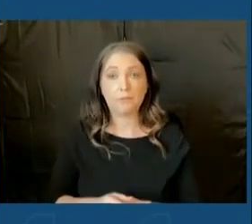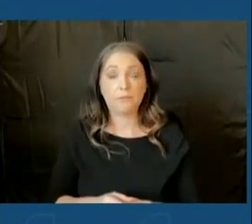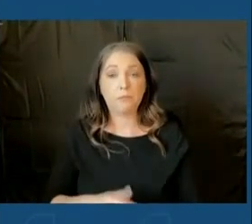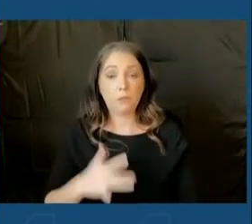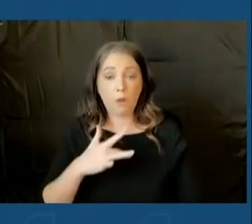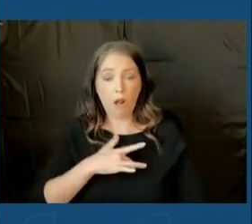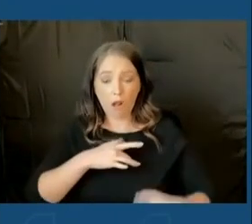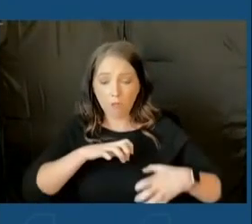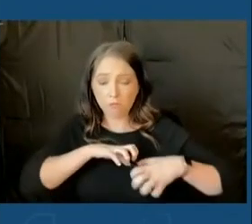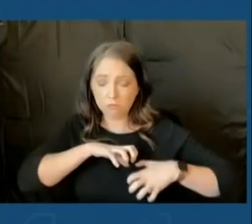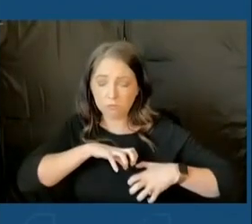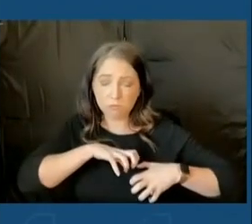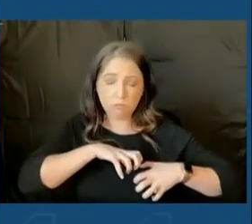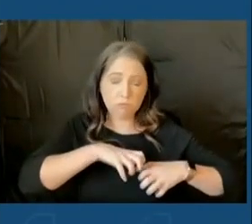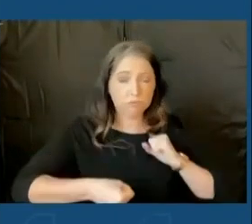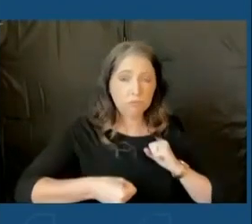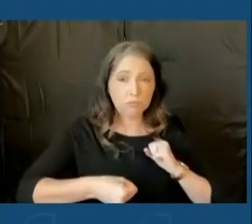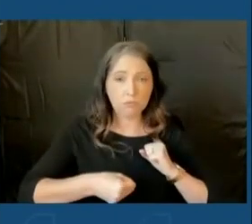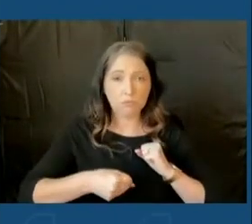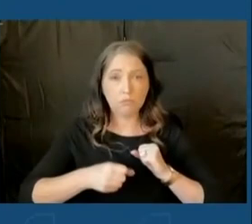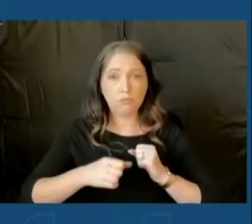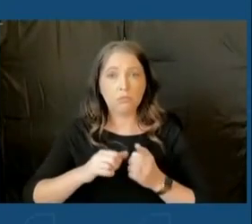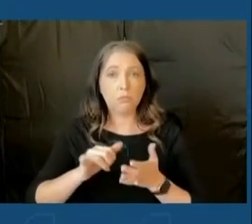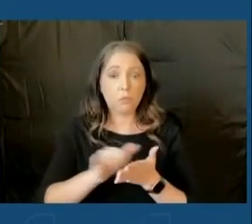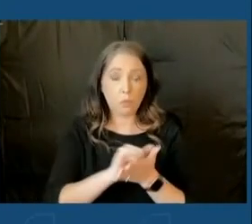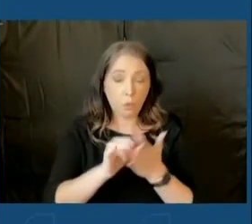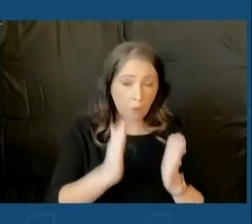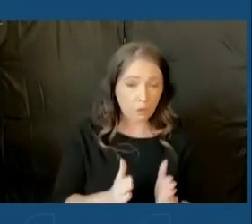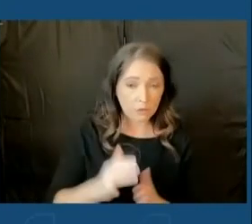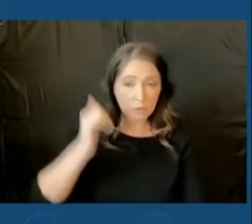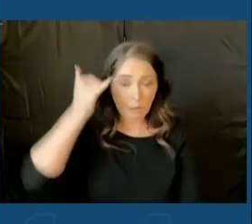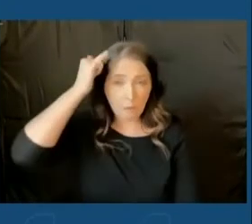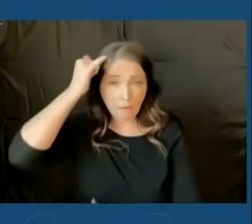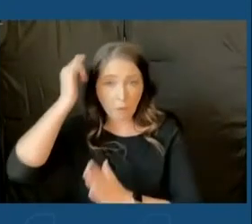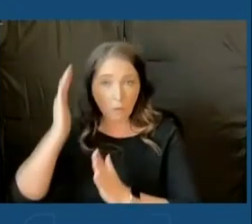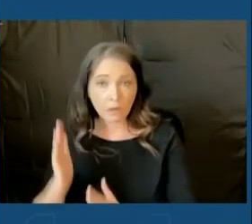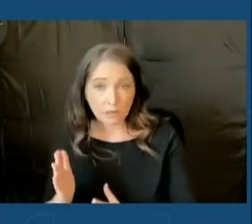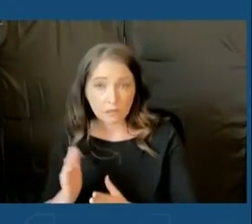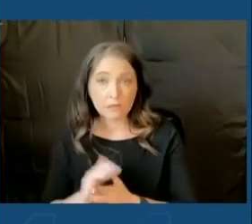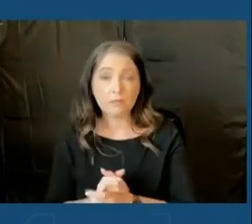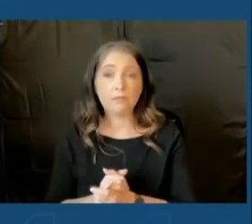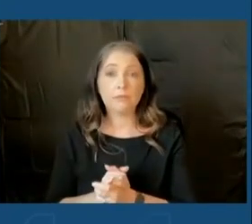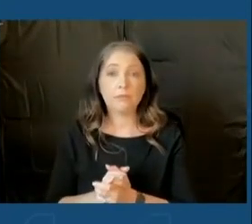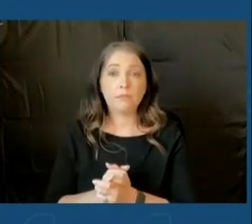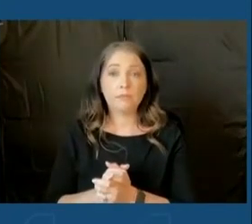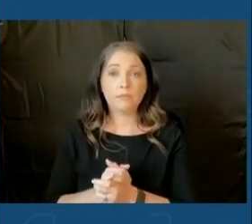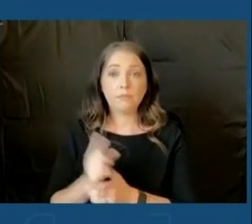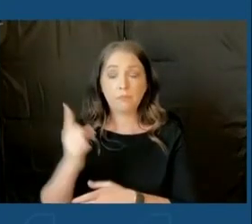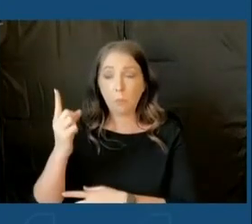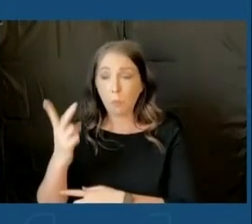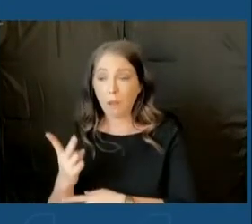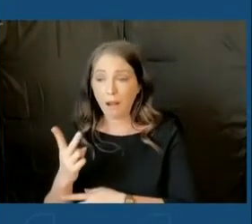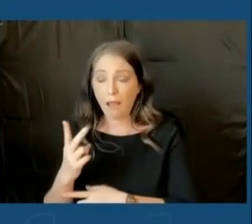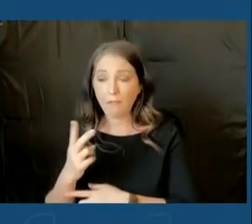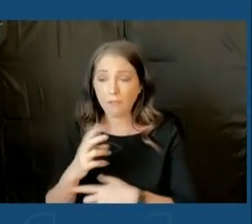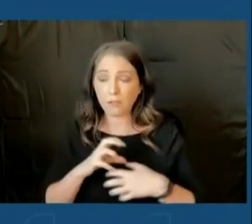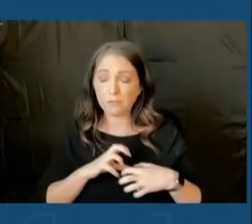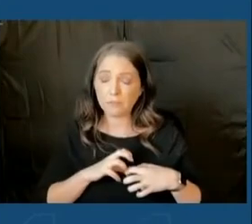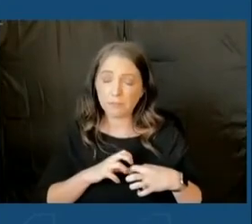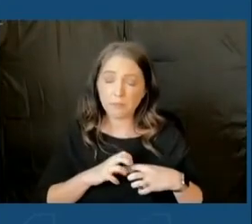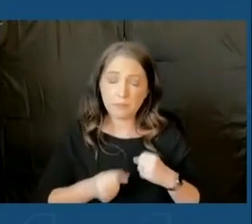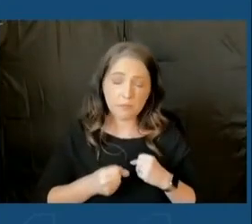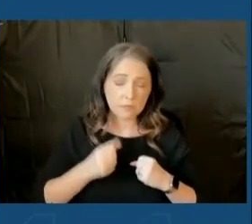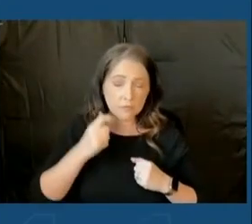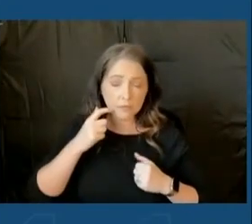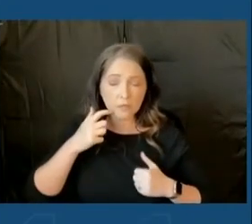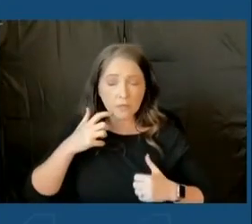two, especially Buffalonians. One half grieving for these families that are